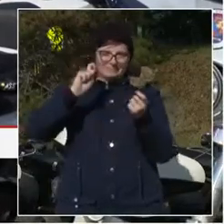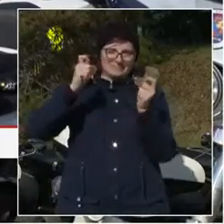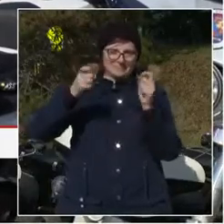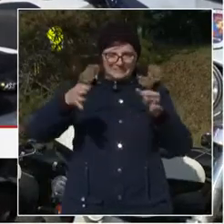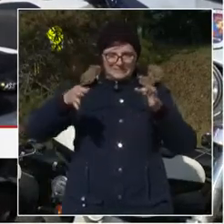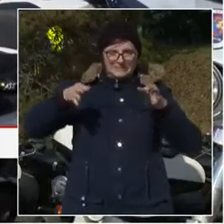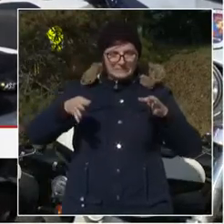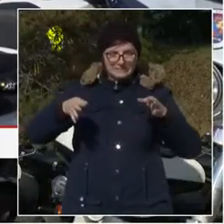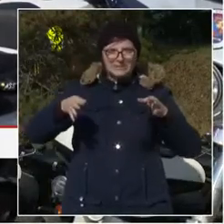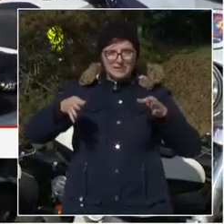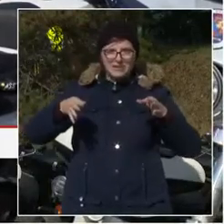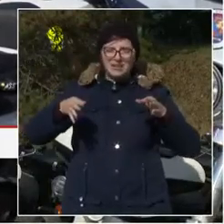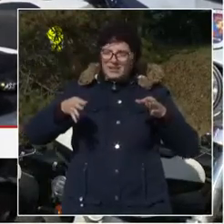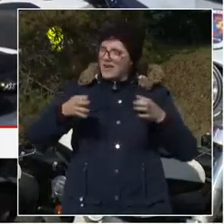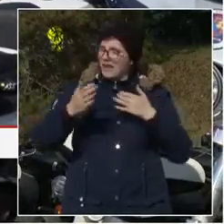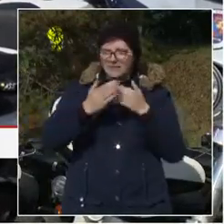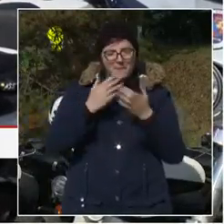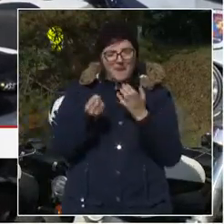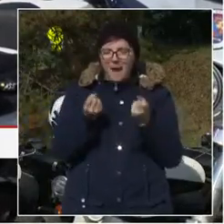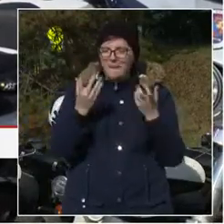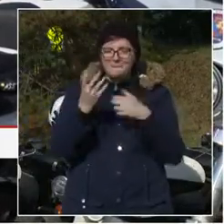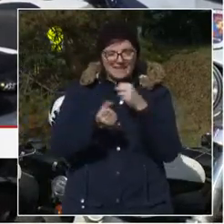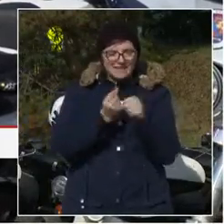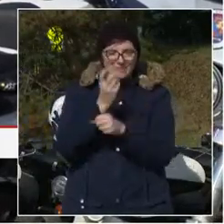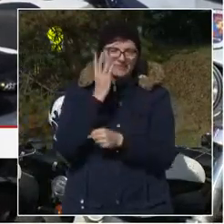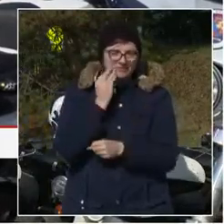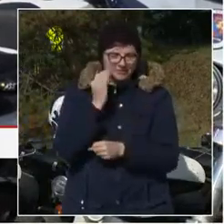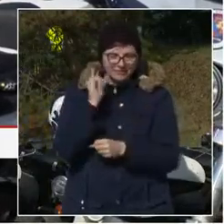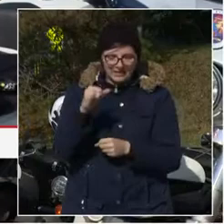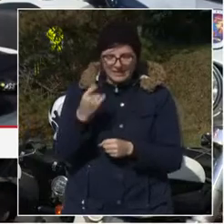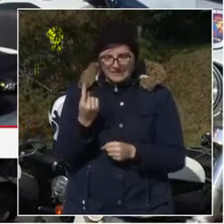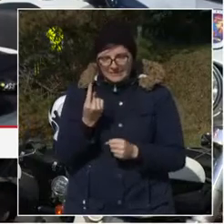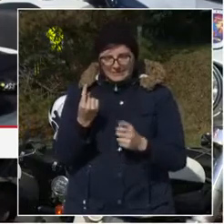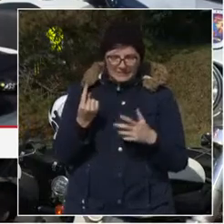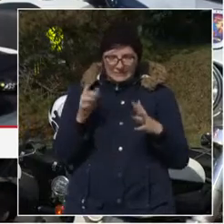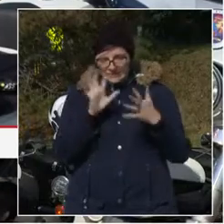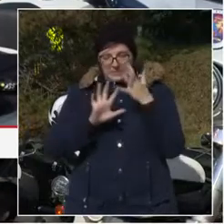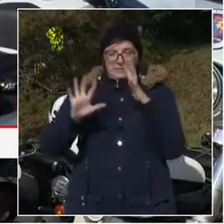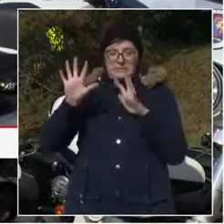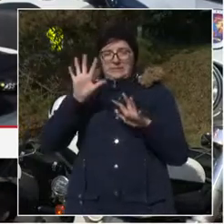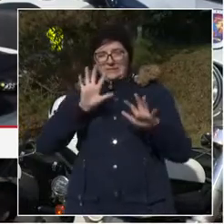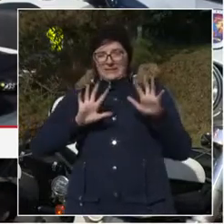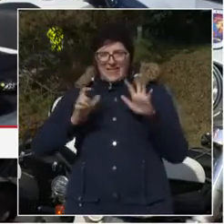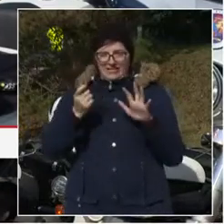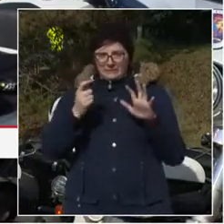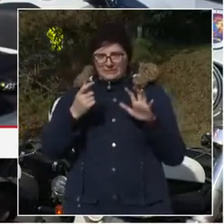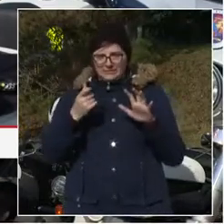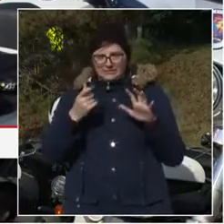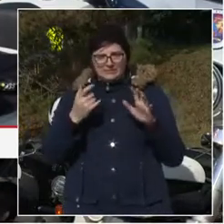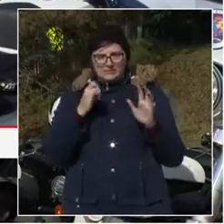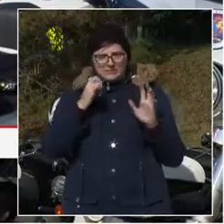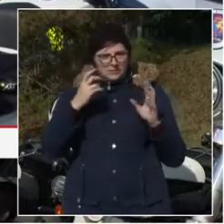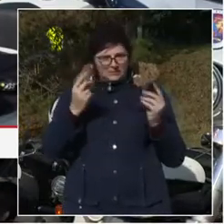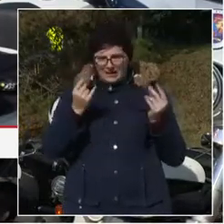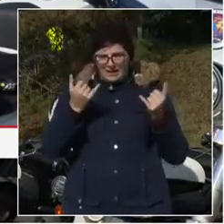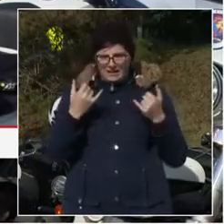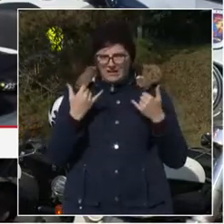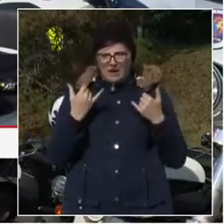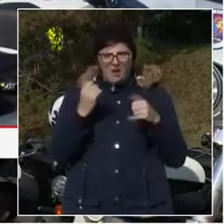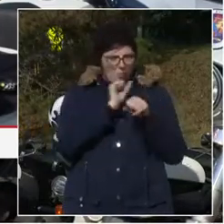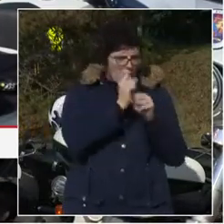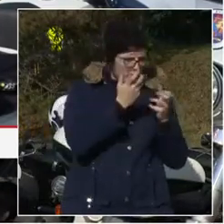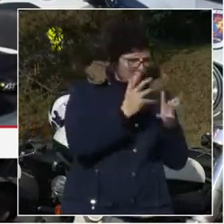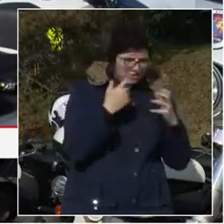matter how many years we have experienced this change, it is always a little disorienting to suddenly be driving home in the dark from